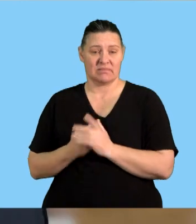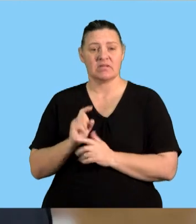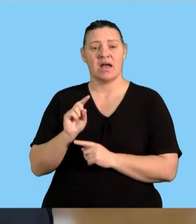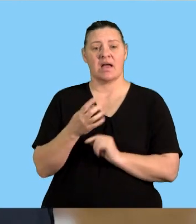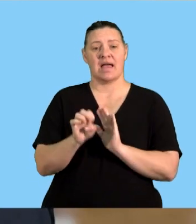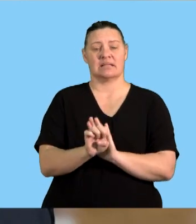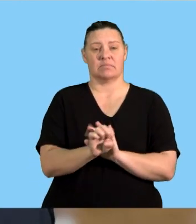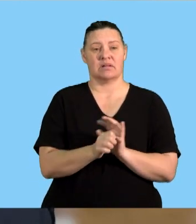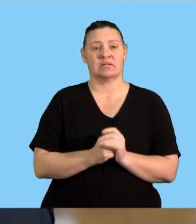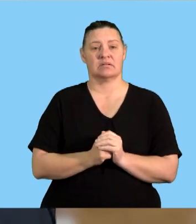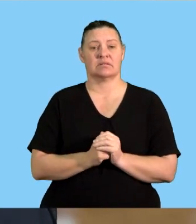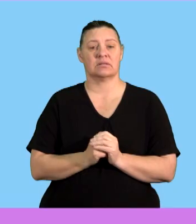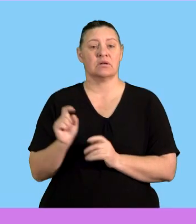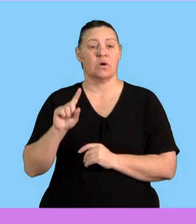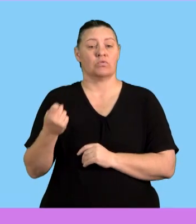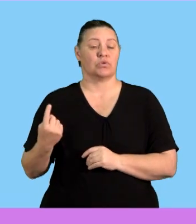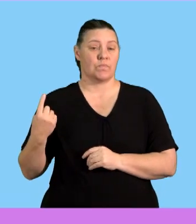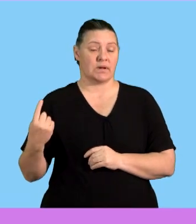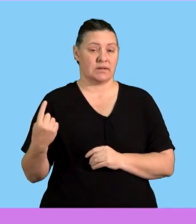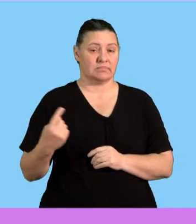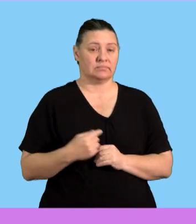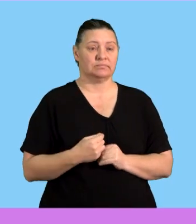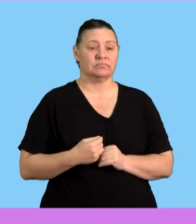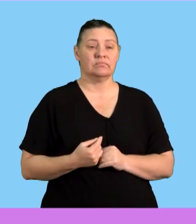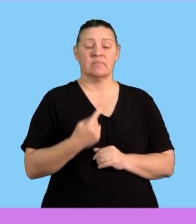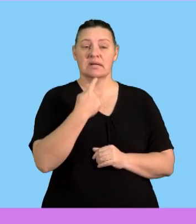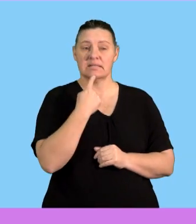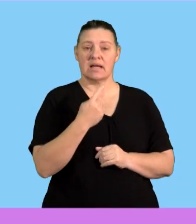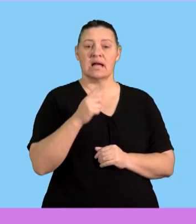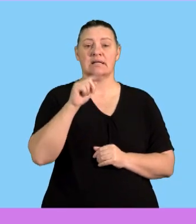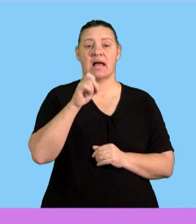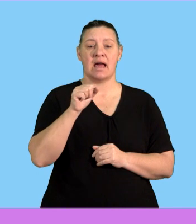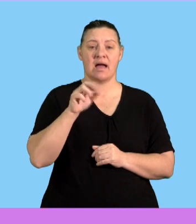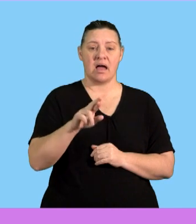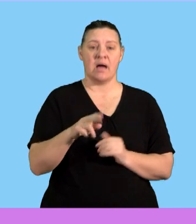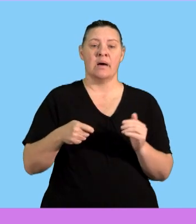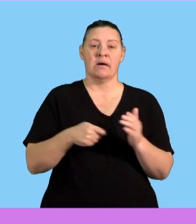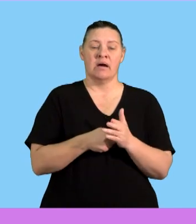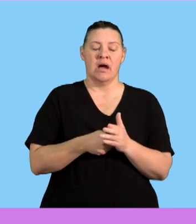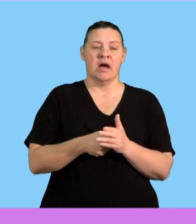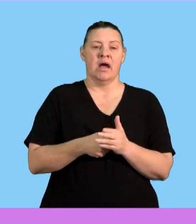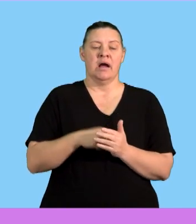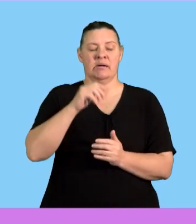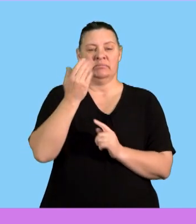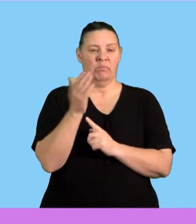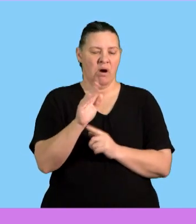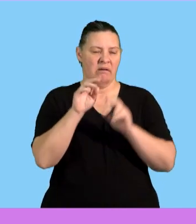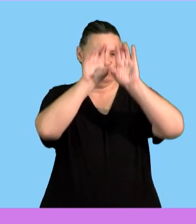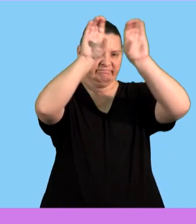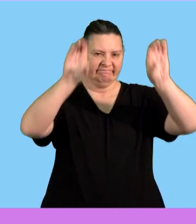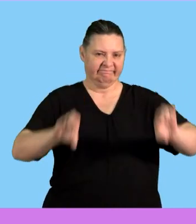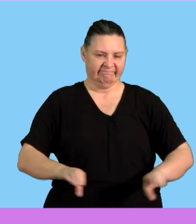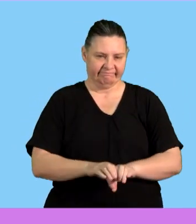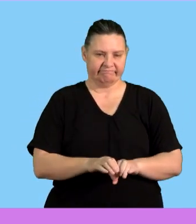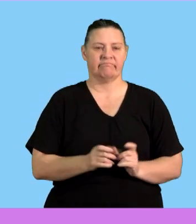let's look at our first example. So here at question number 1, I've indicated that Tyler bought a framed mirror for